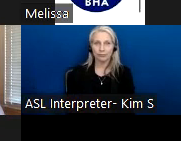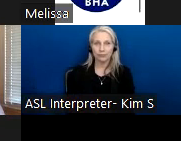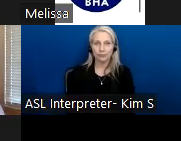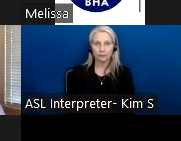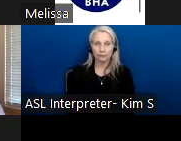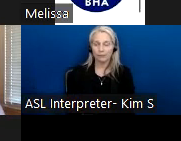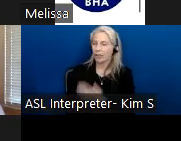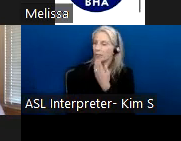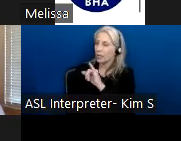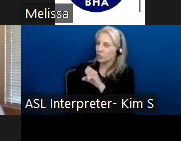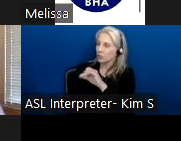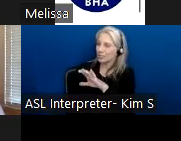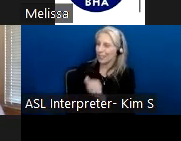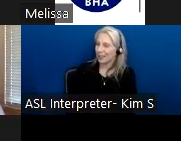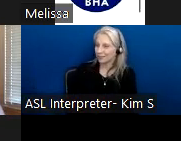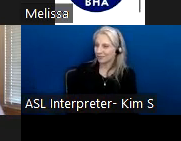Thanks, Jessica.